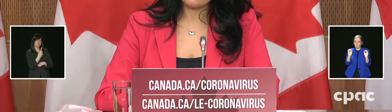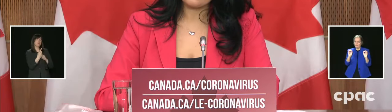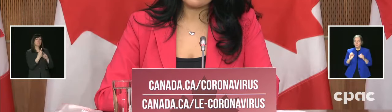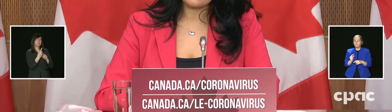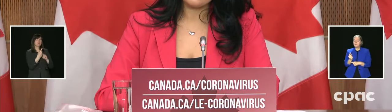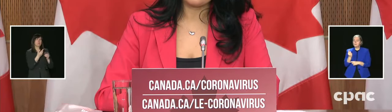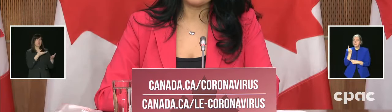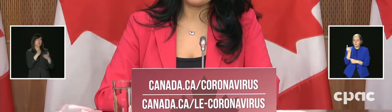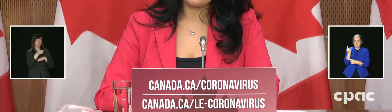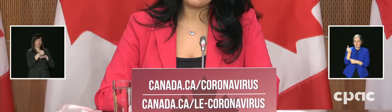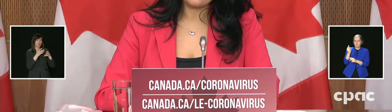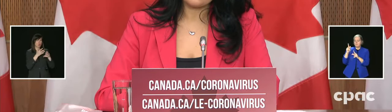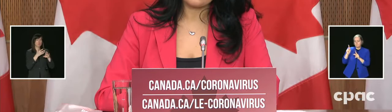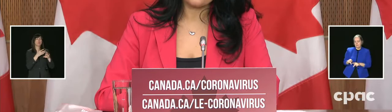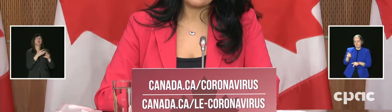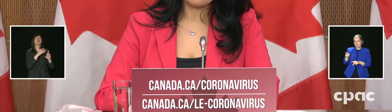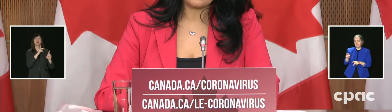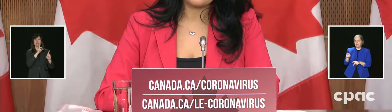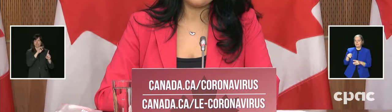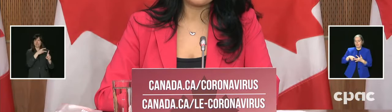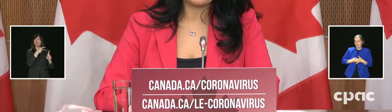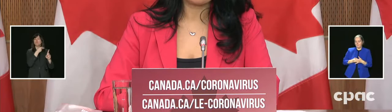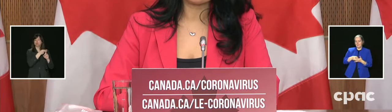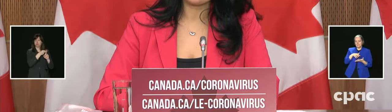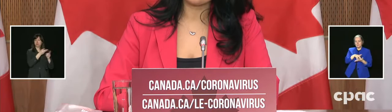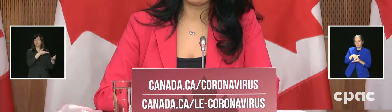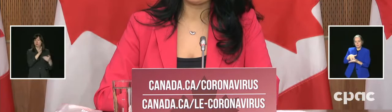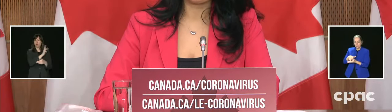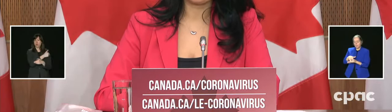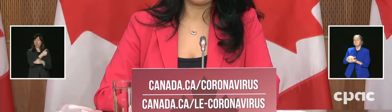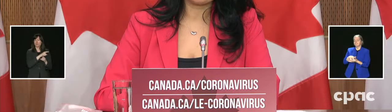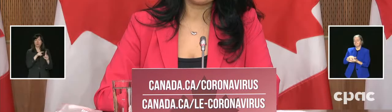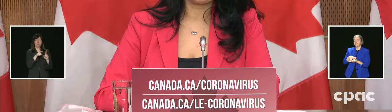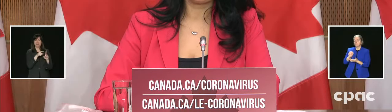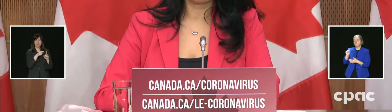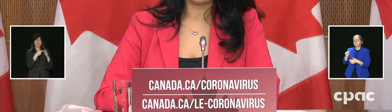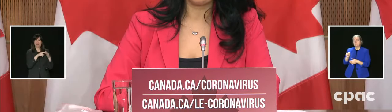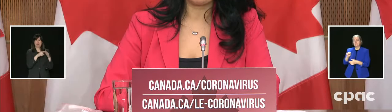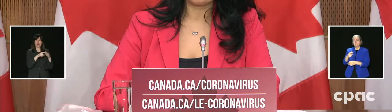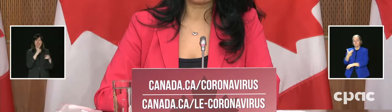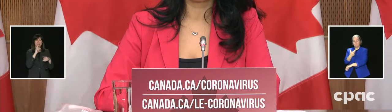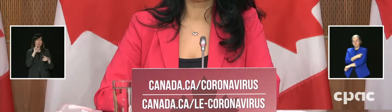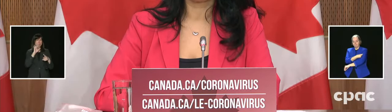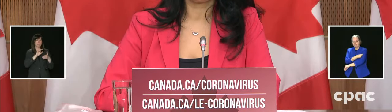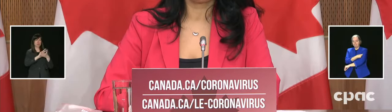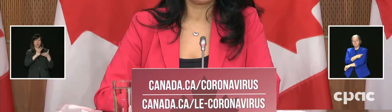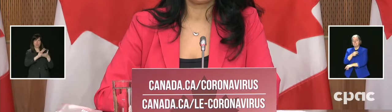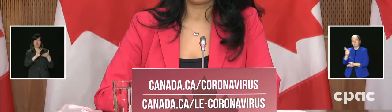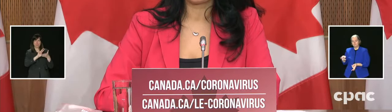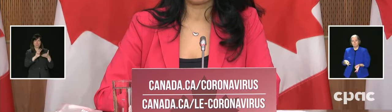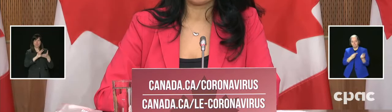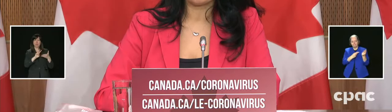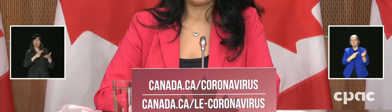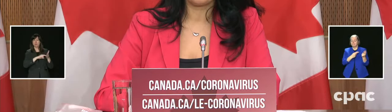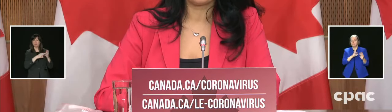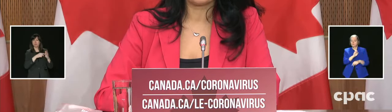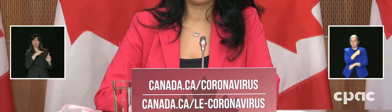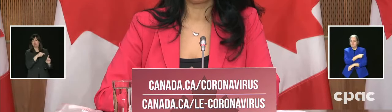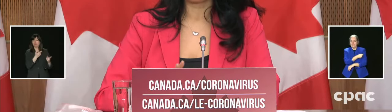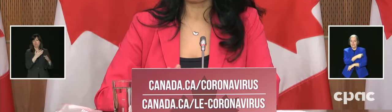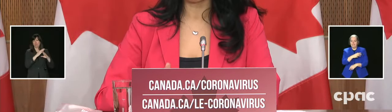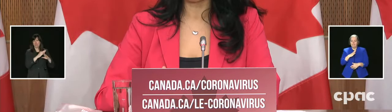early on in the study that did get that Janssen vaccine, but that was early and it was very close to the sort of 2-week mark. So the question is whether or not that offered